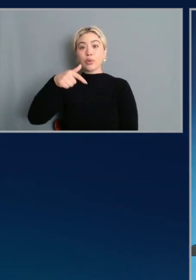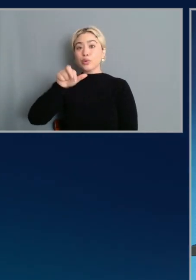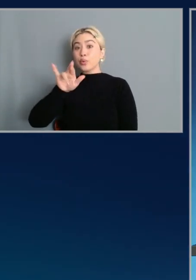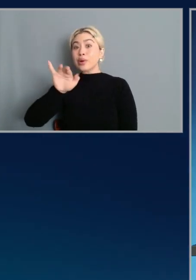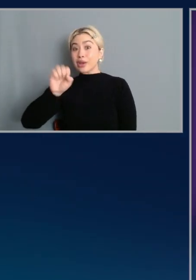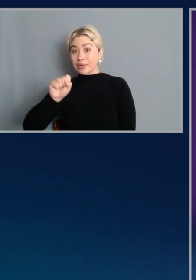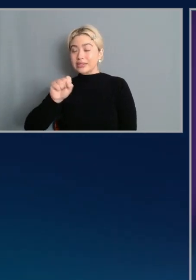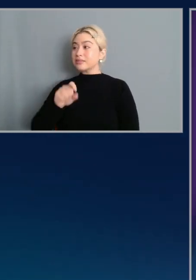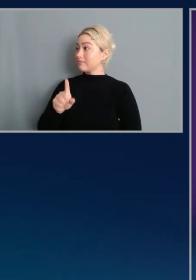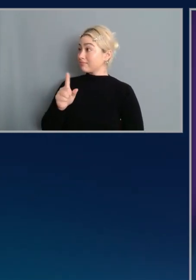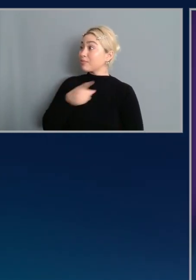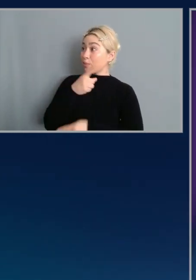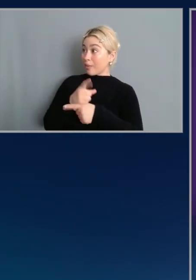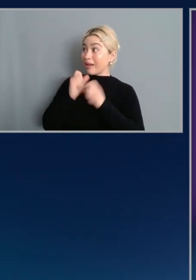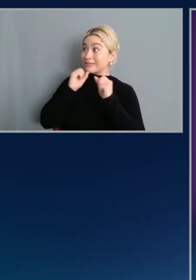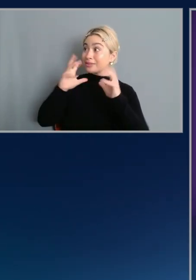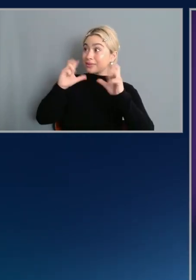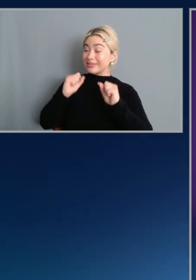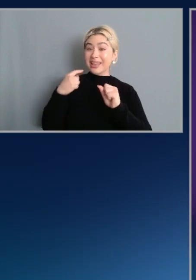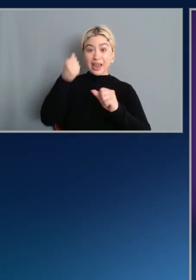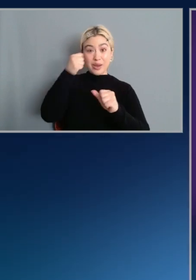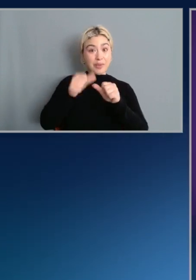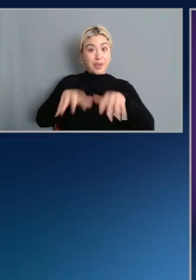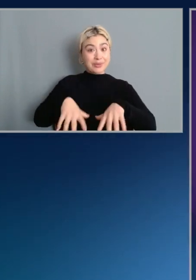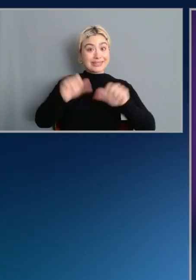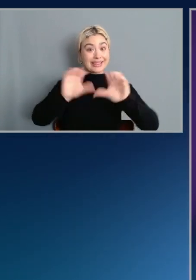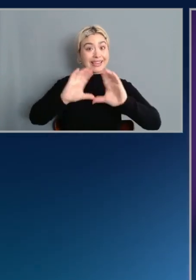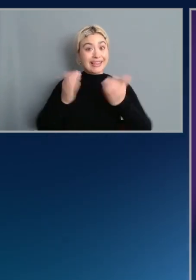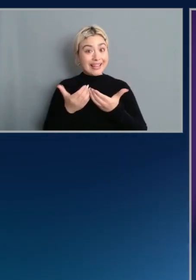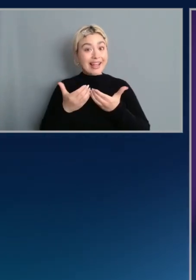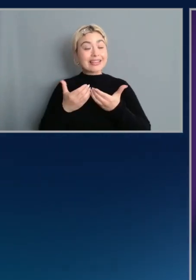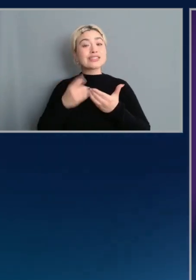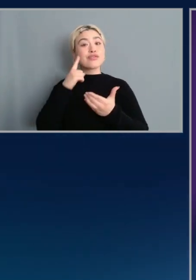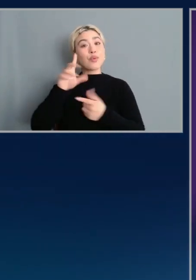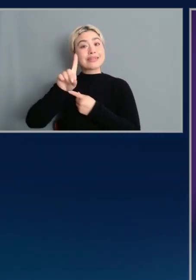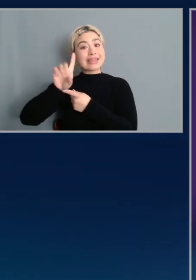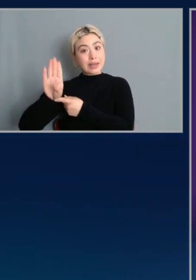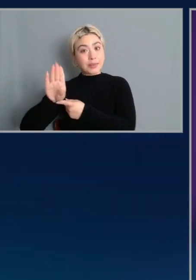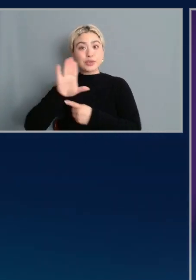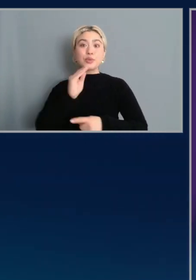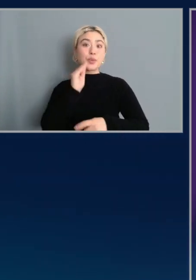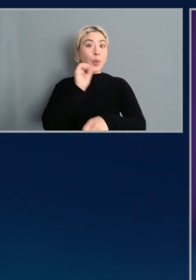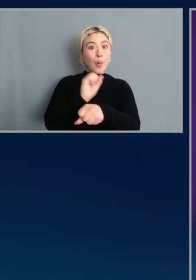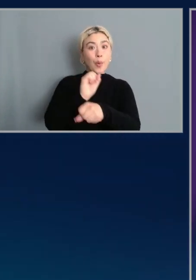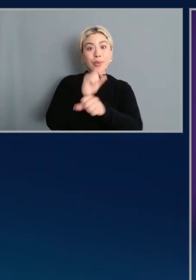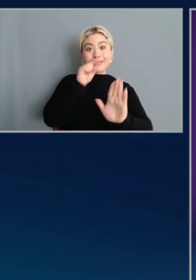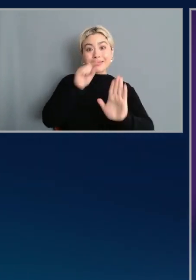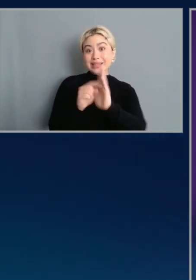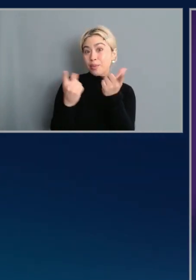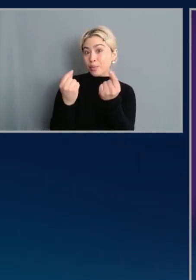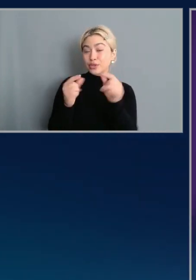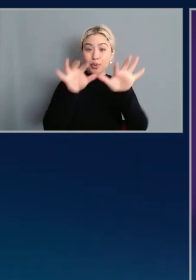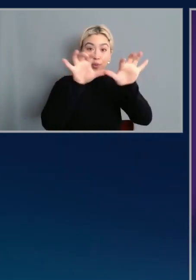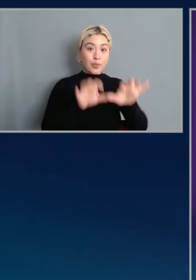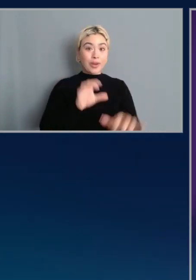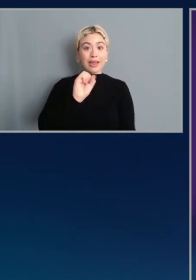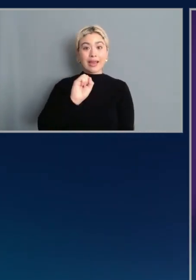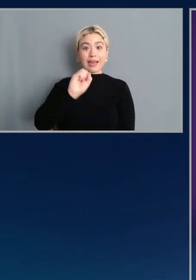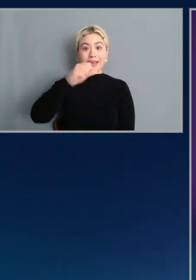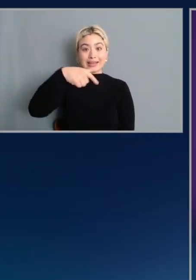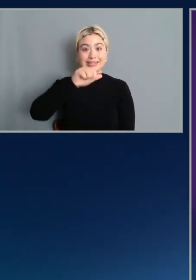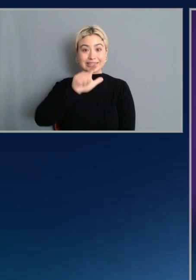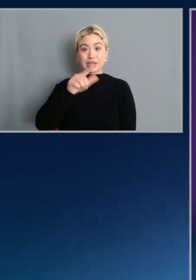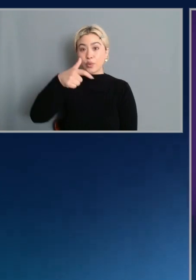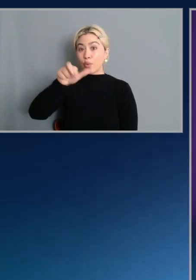Like, I remember, taking classes in databases where, your homework assignment was going home and writing a SQL query.